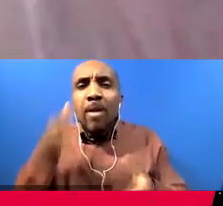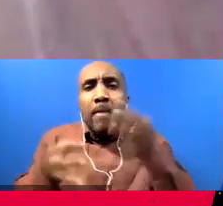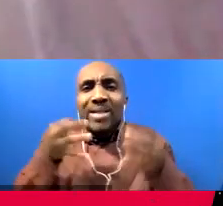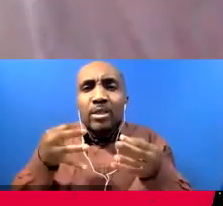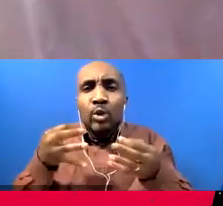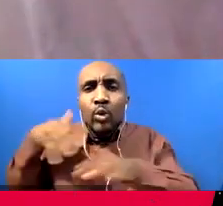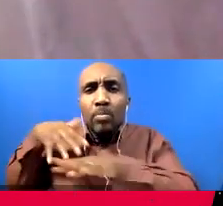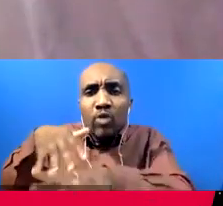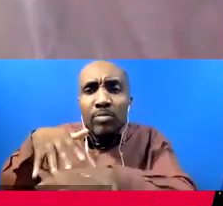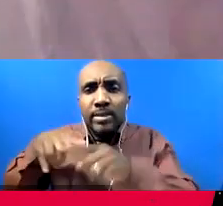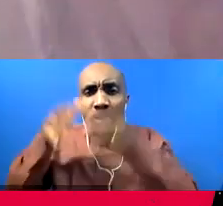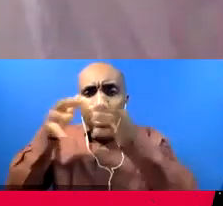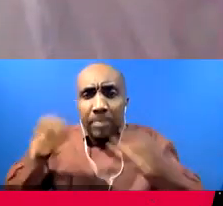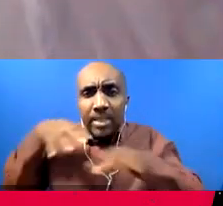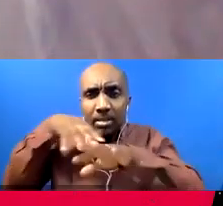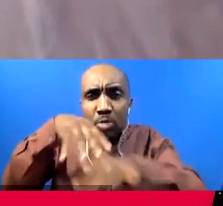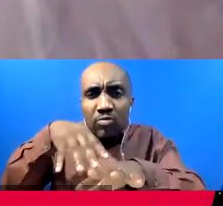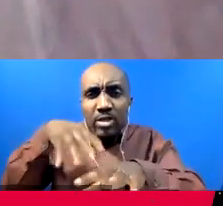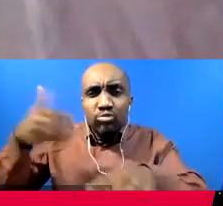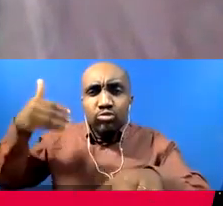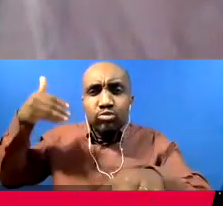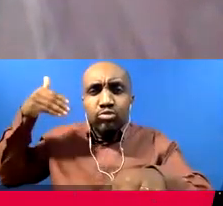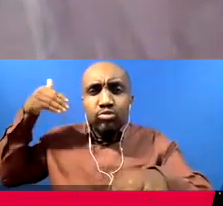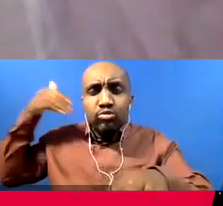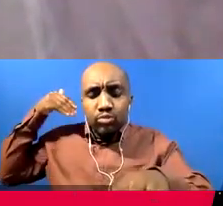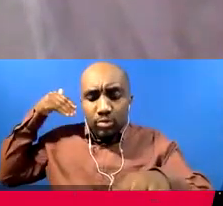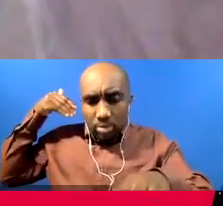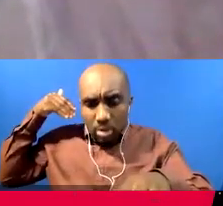from the outset, something that came out of like political movements, the peace movement